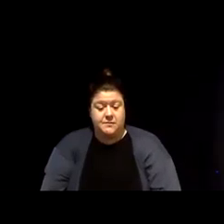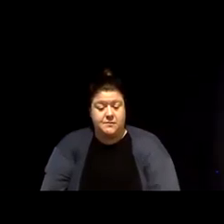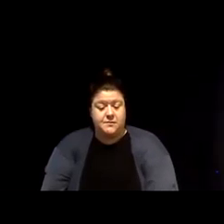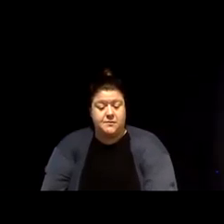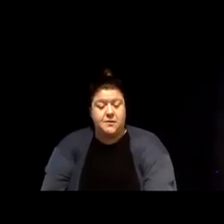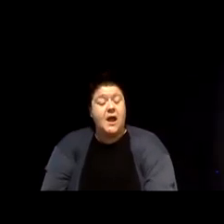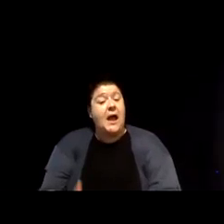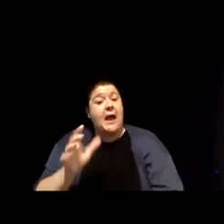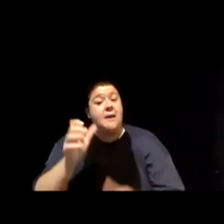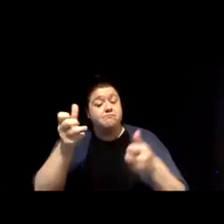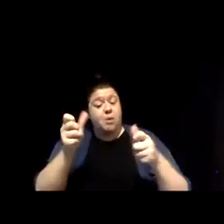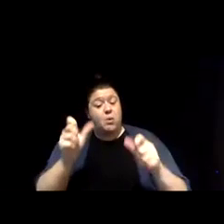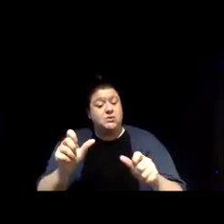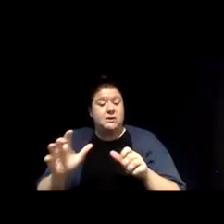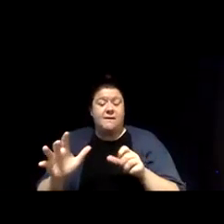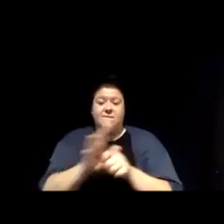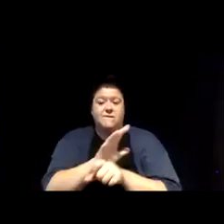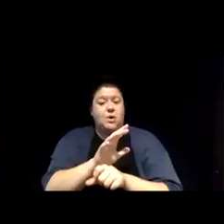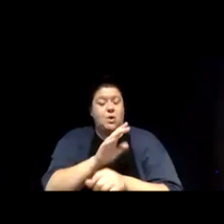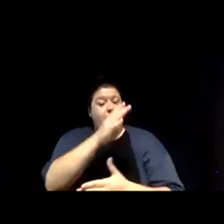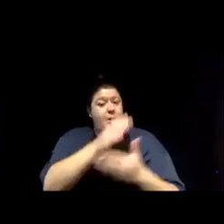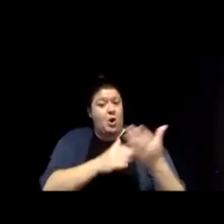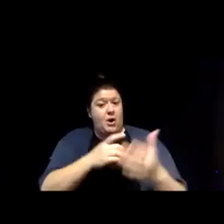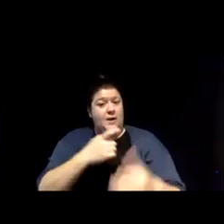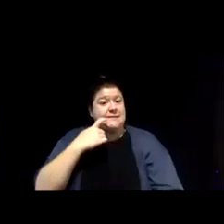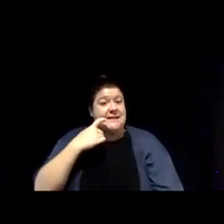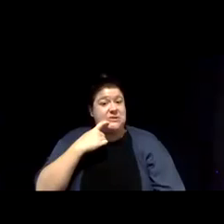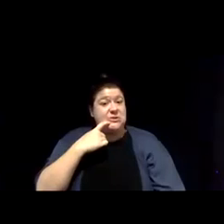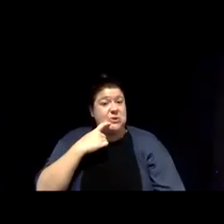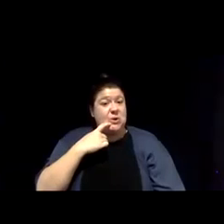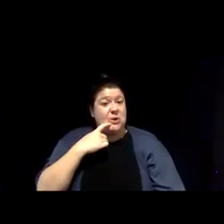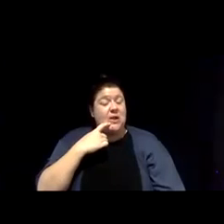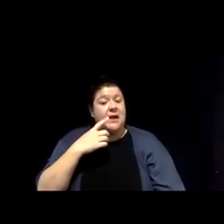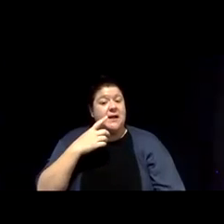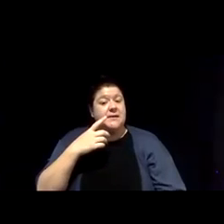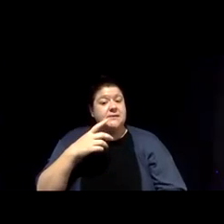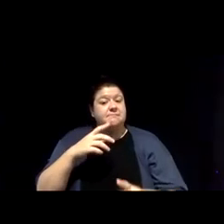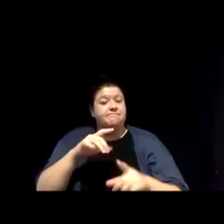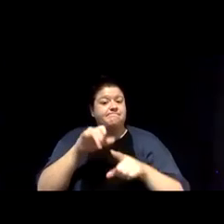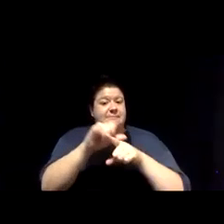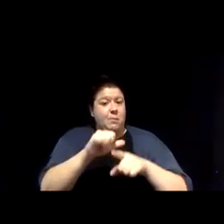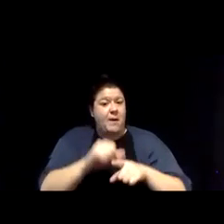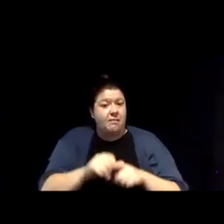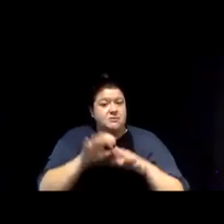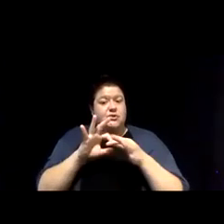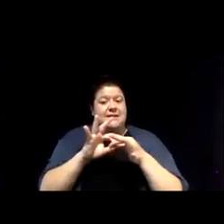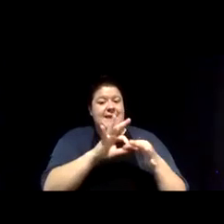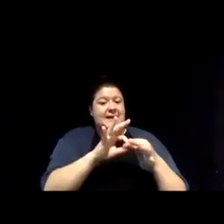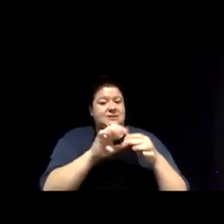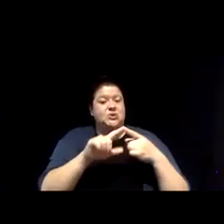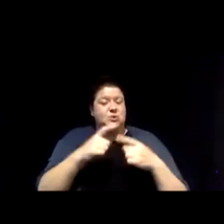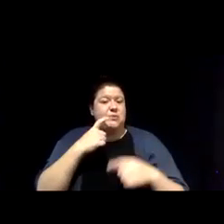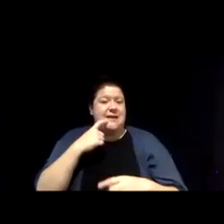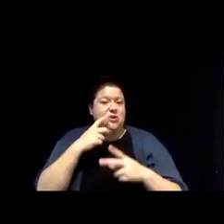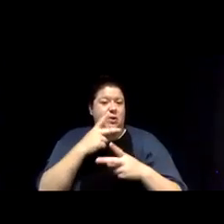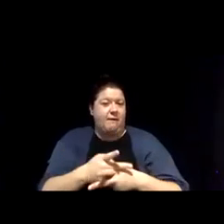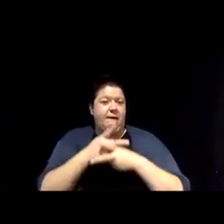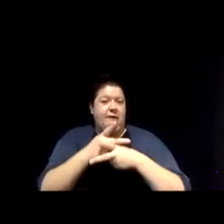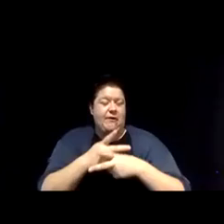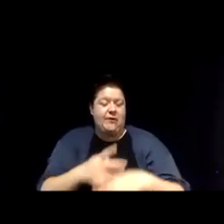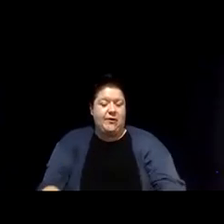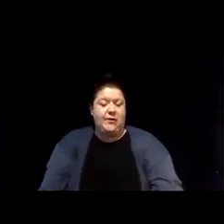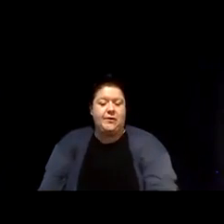on dental terminology, terminology related to to dental care,